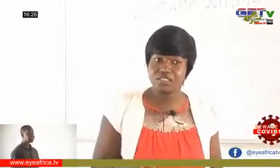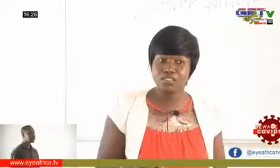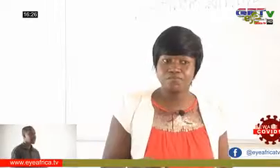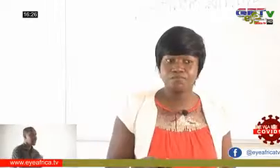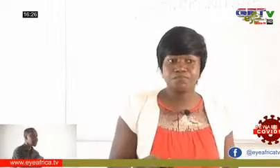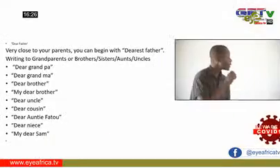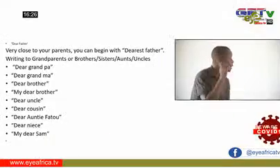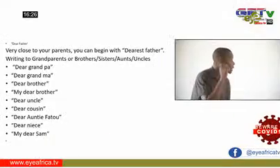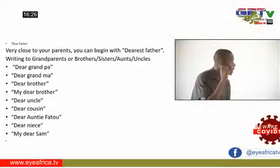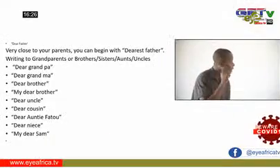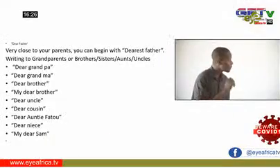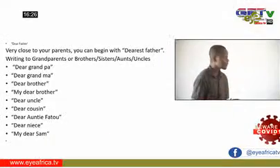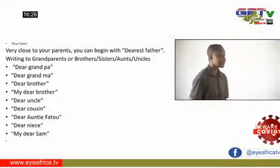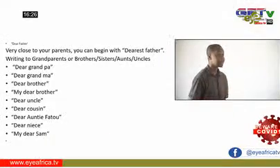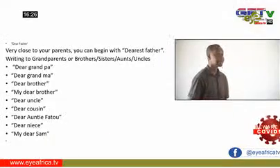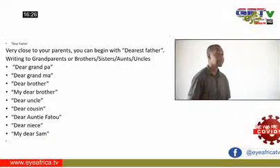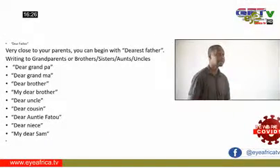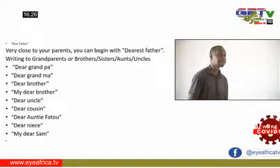sisters,